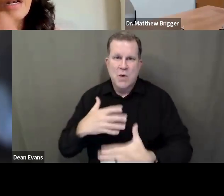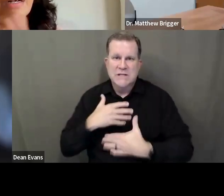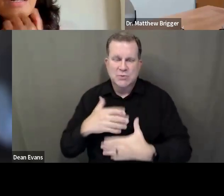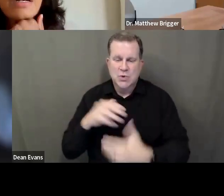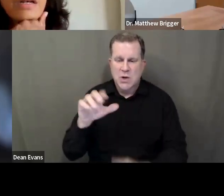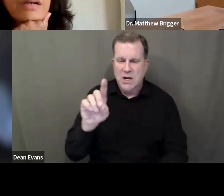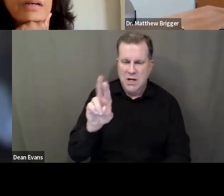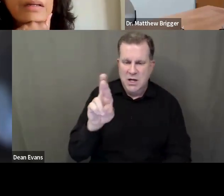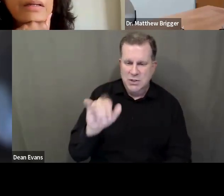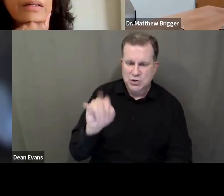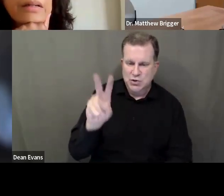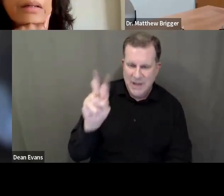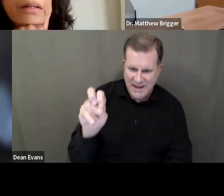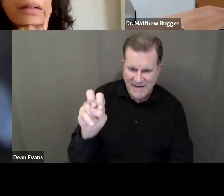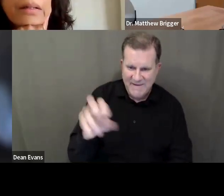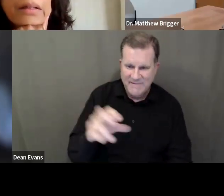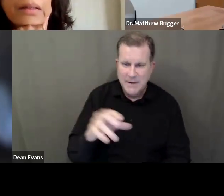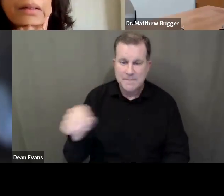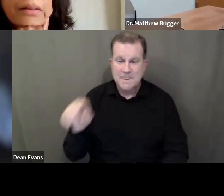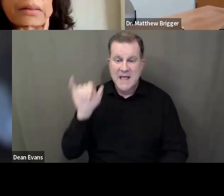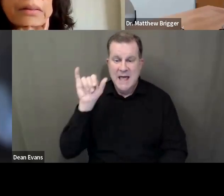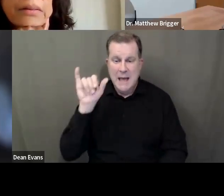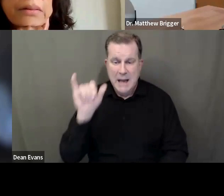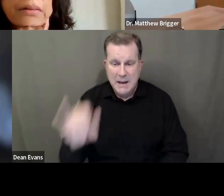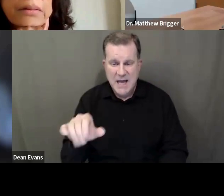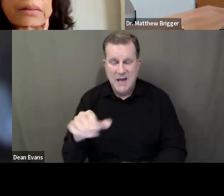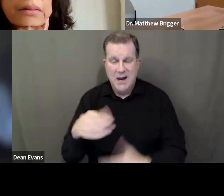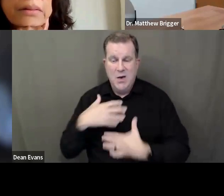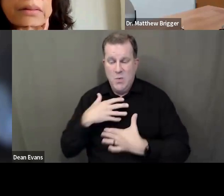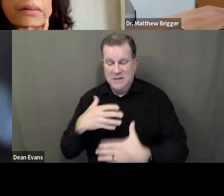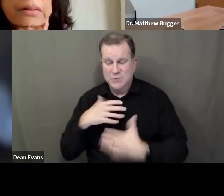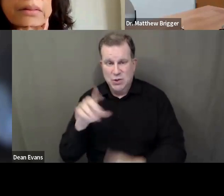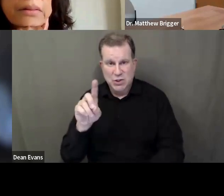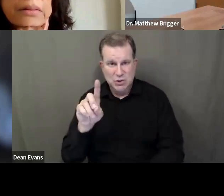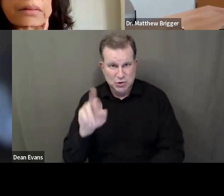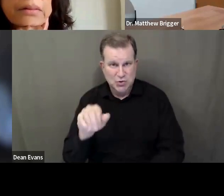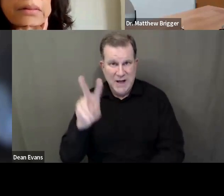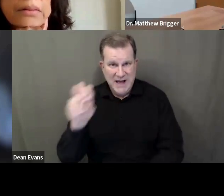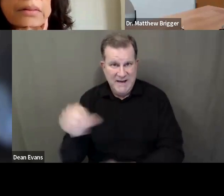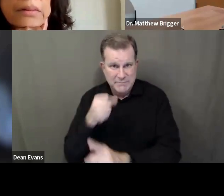losing their respiratory drive for a prolonged period of time.